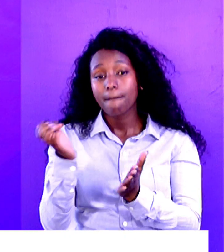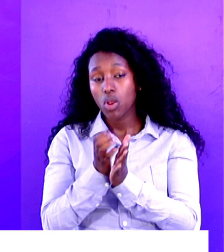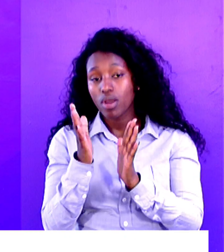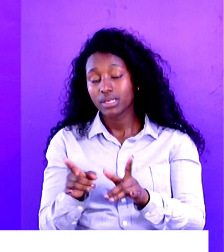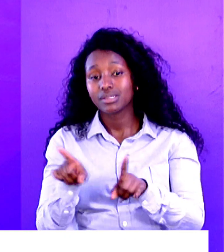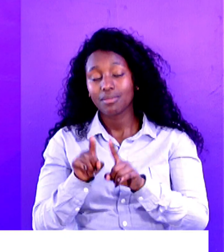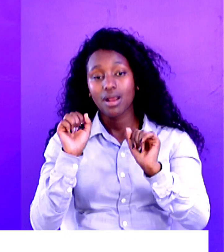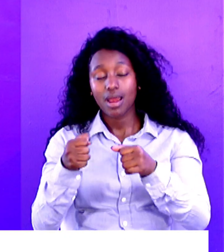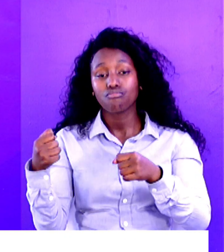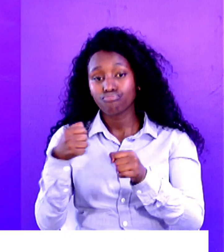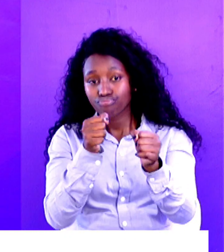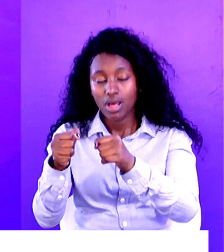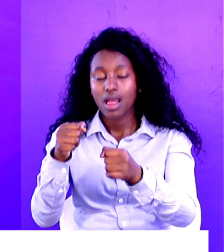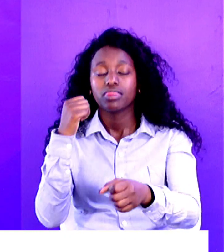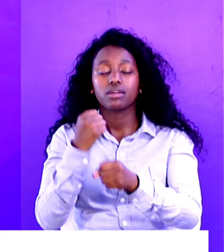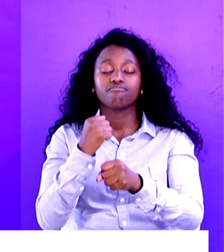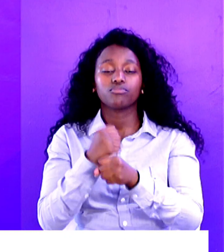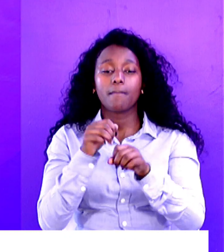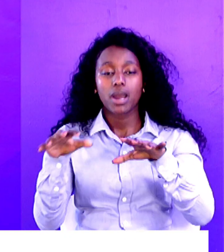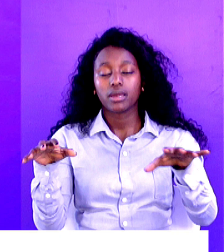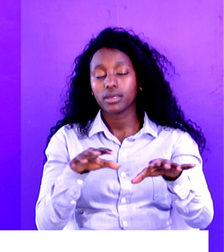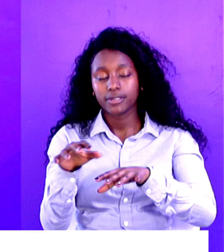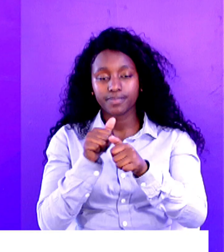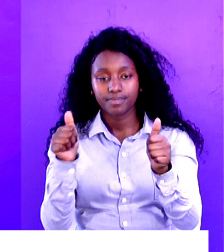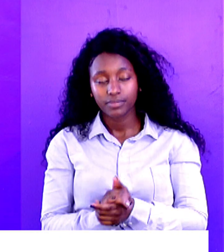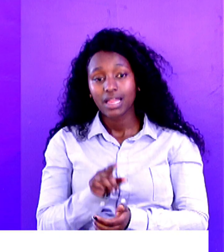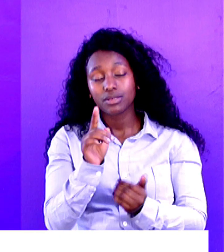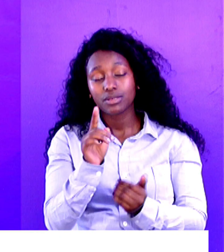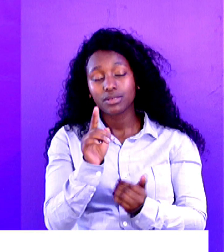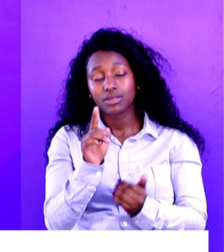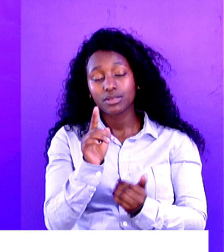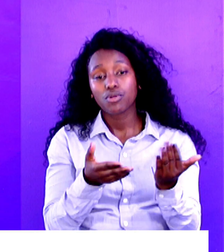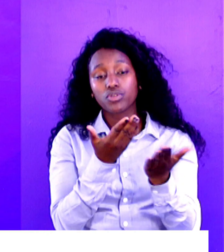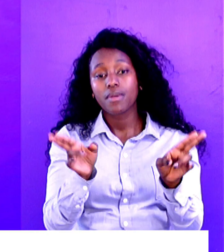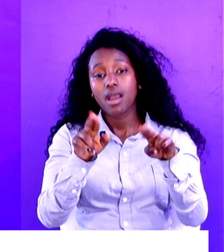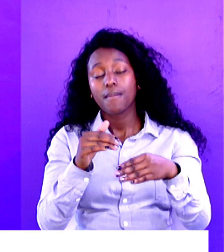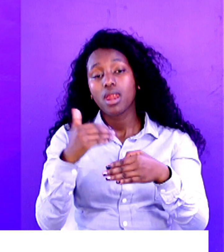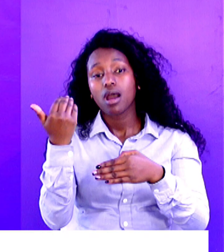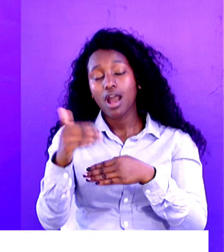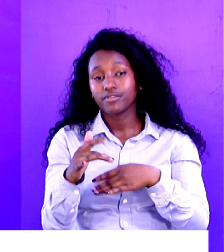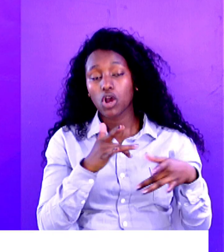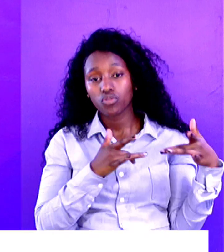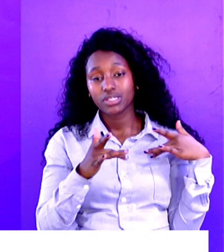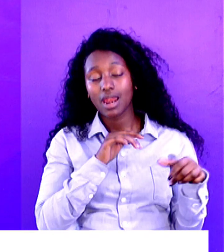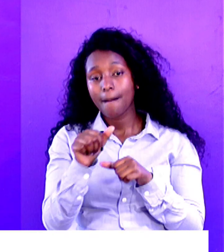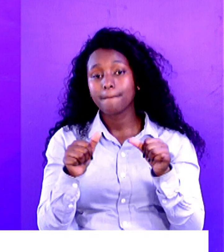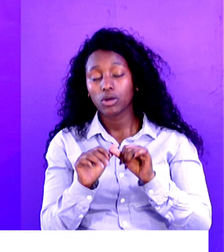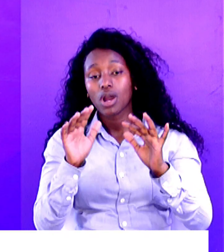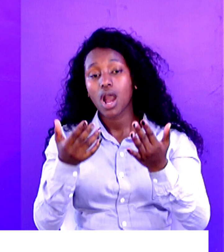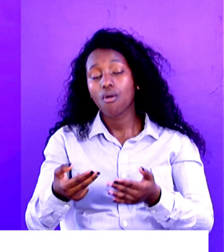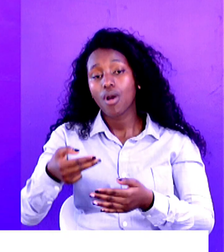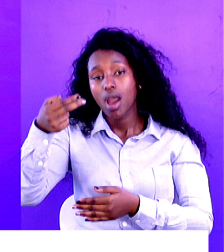the competitive job landscape. The proposal comes amid growing concerns over high youth unemployment